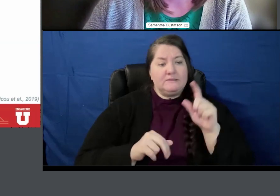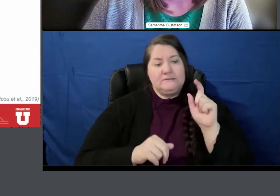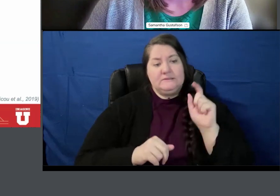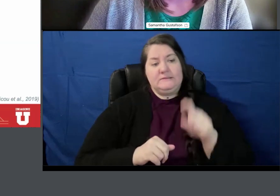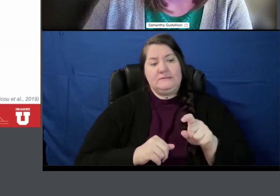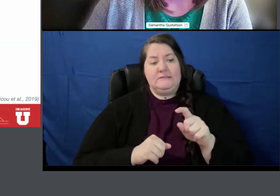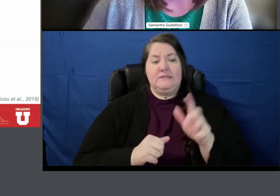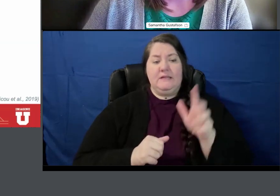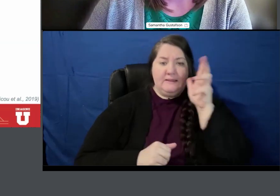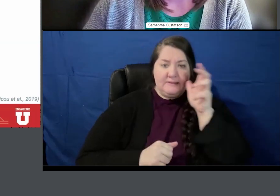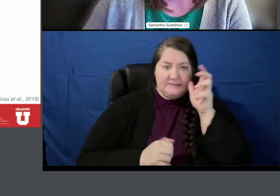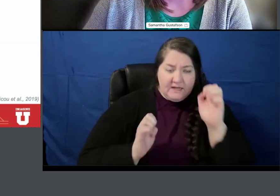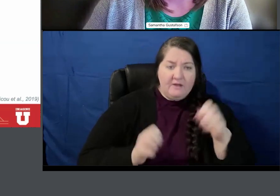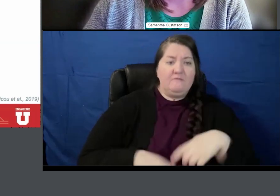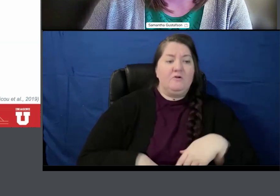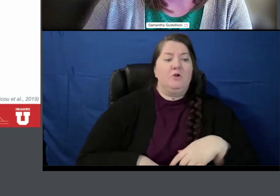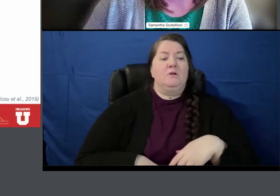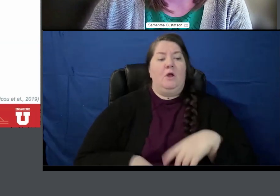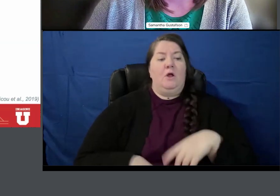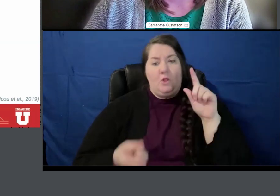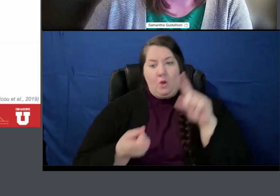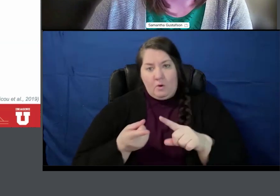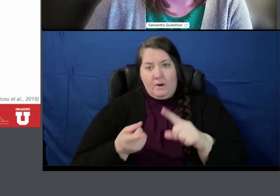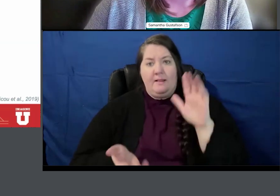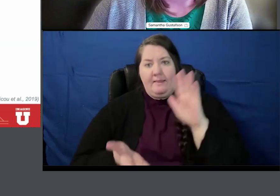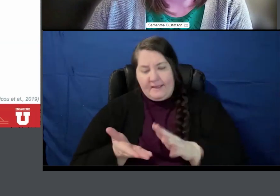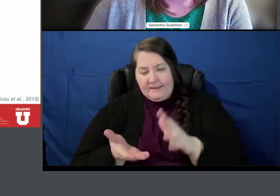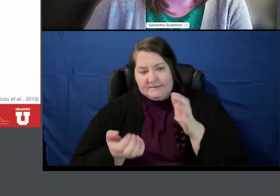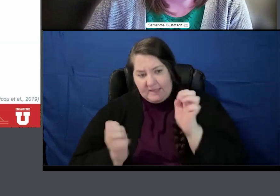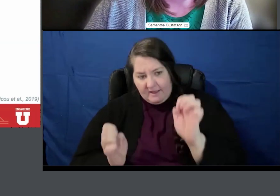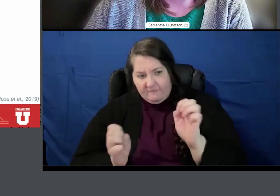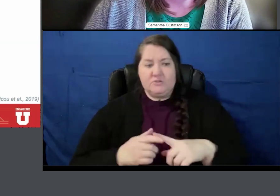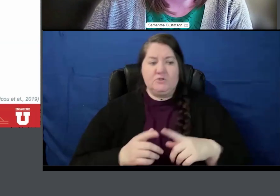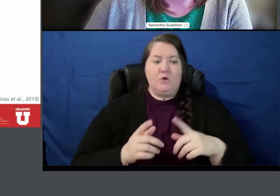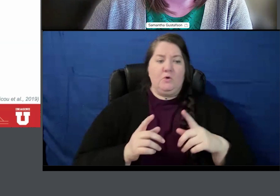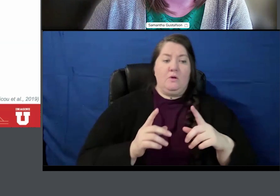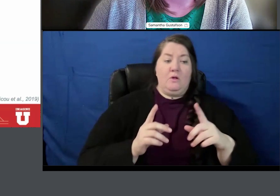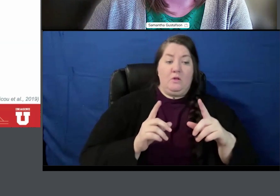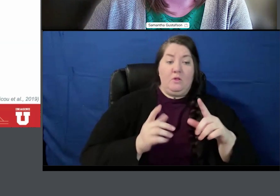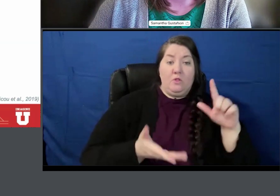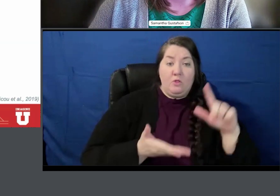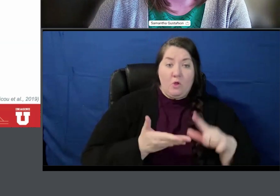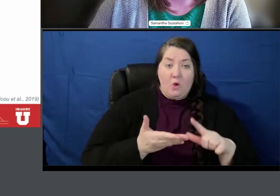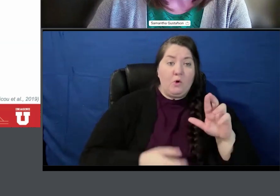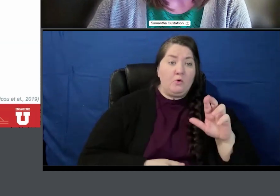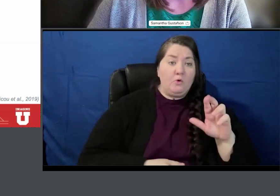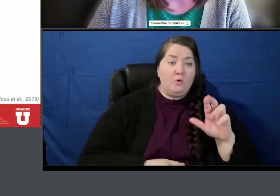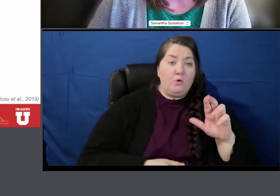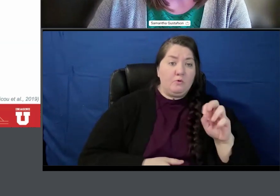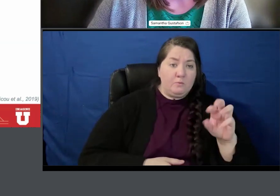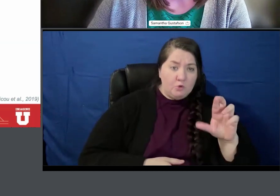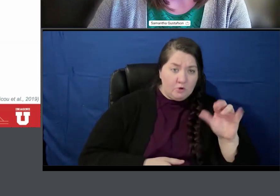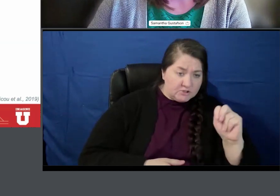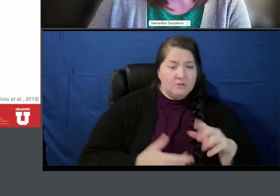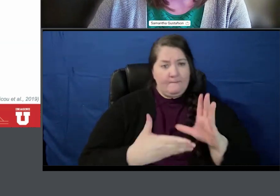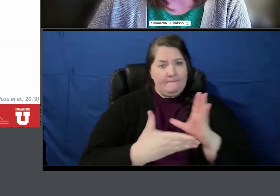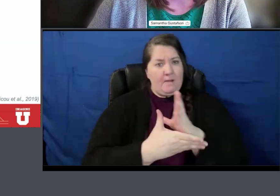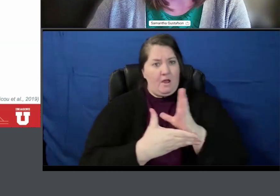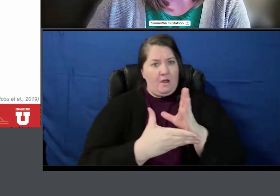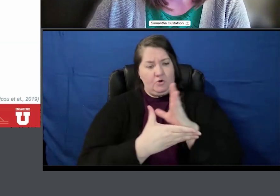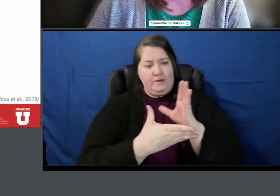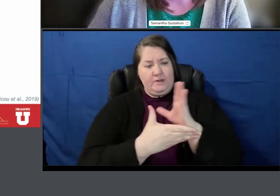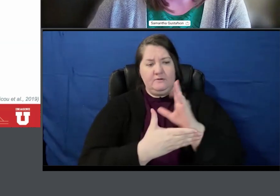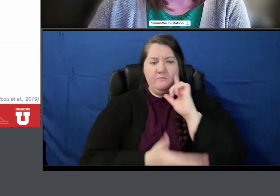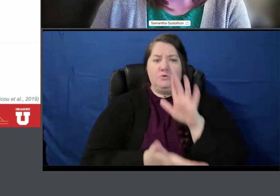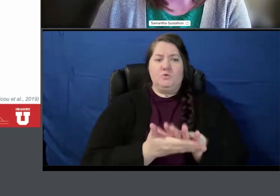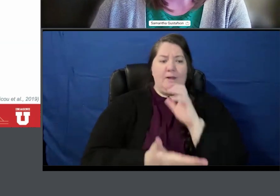effort, lower mean less listening effort. And she tested in low reverberation and moderate reverberation in school age children,